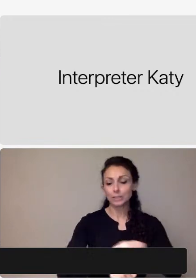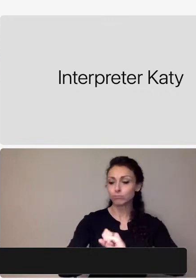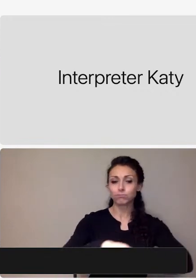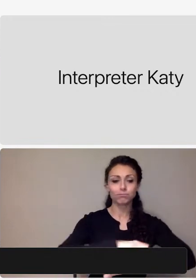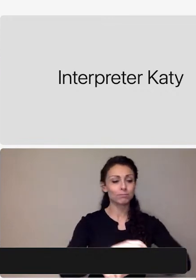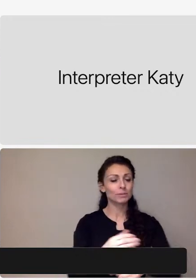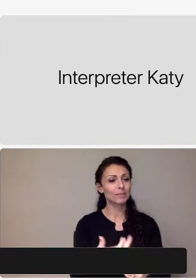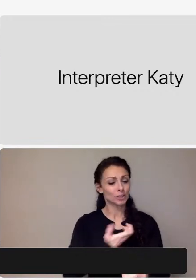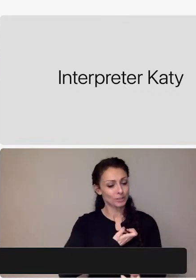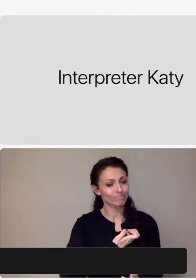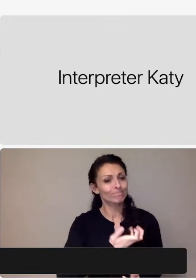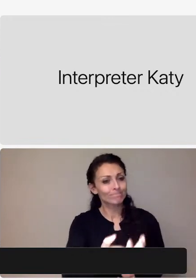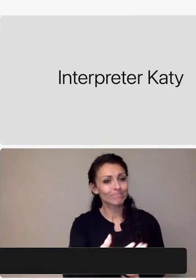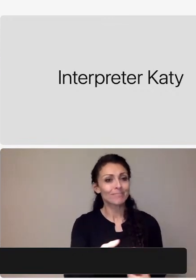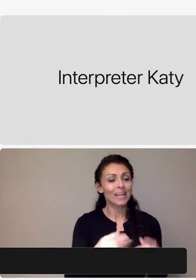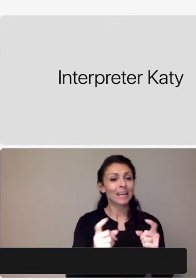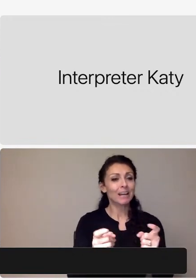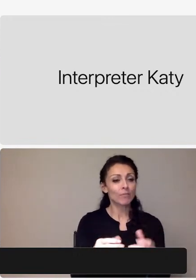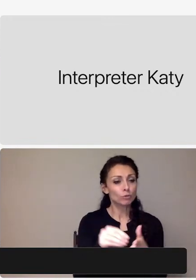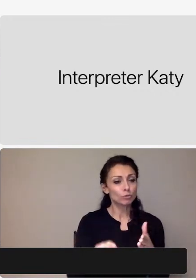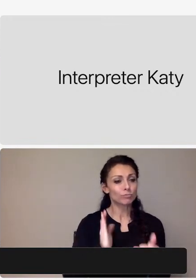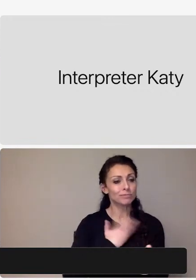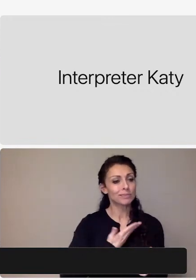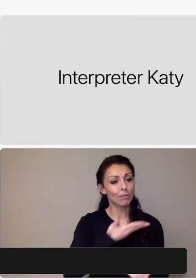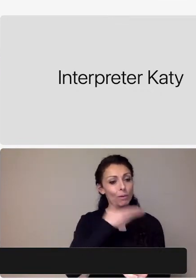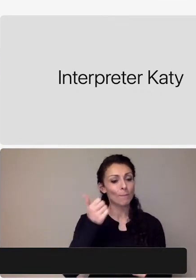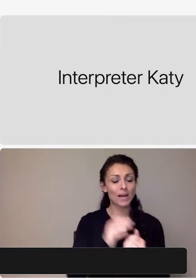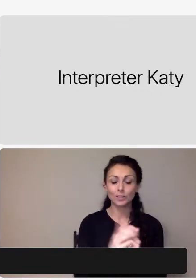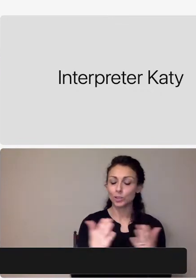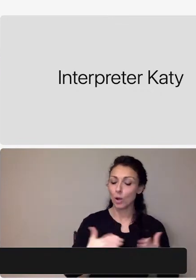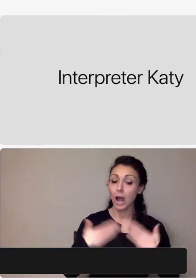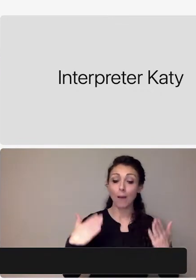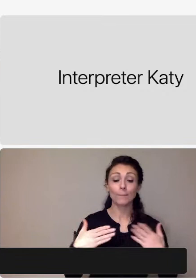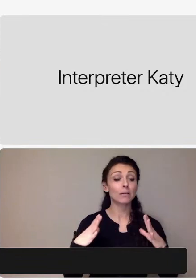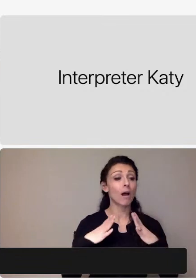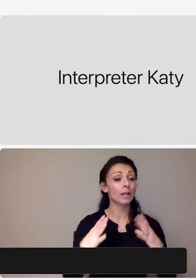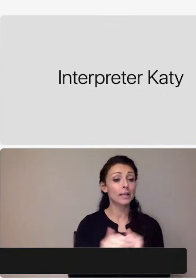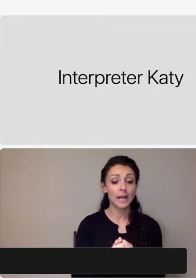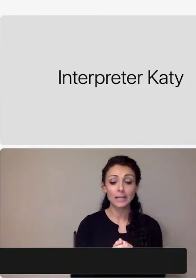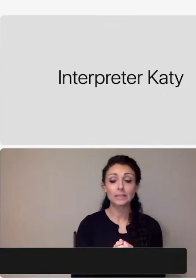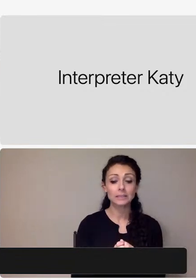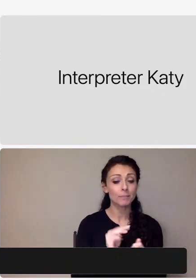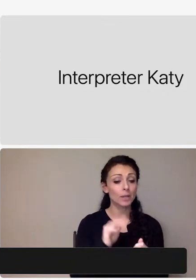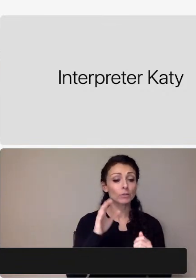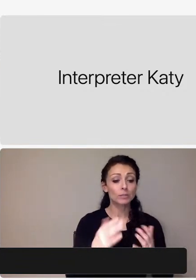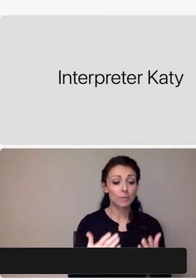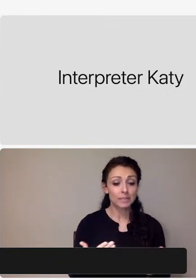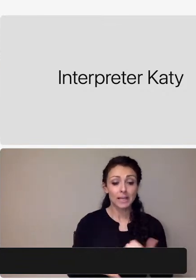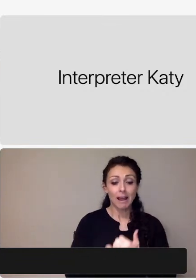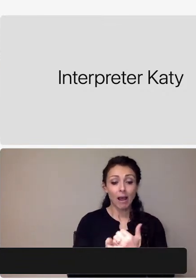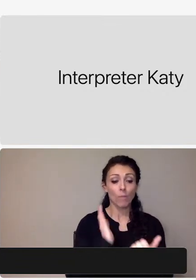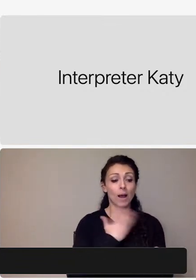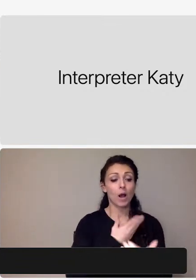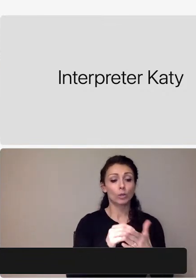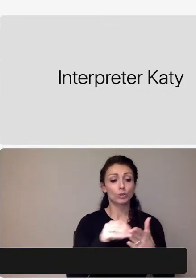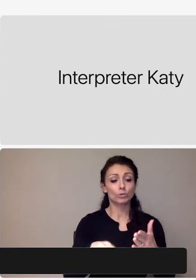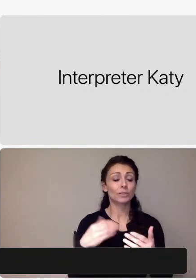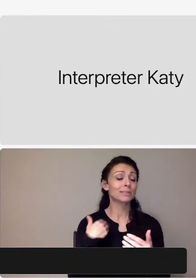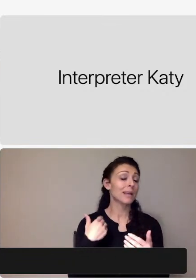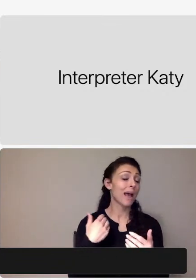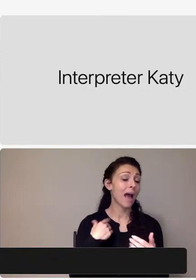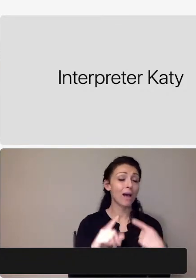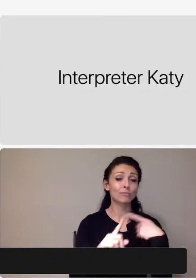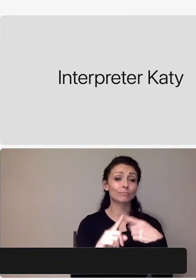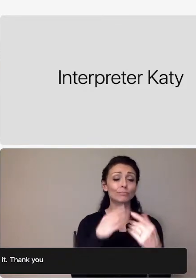enjoy yourself um and make our kids have good holidays and that's it thank